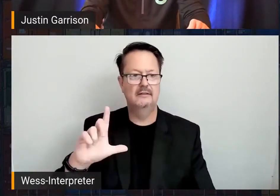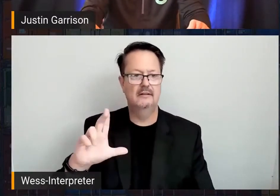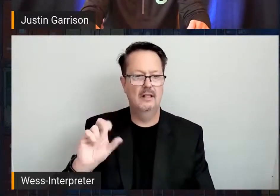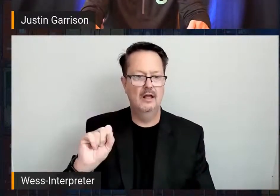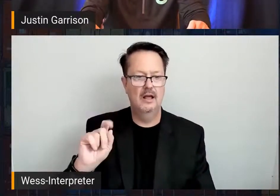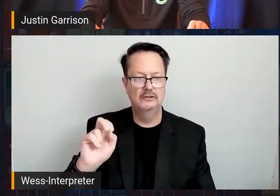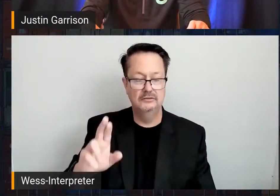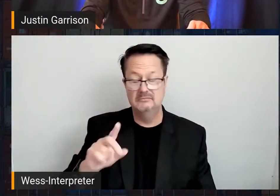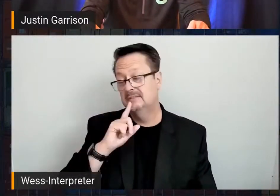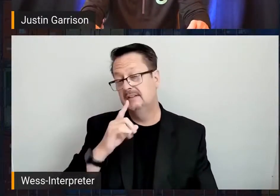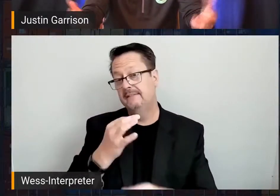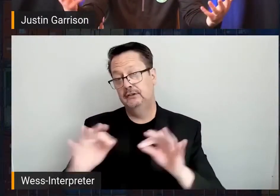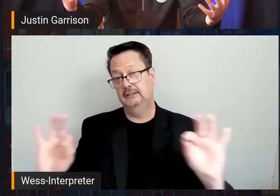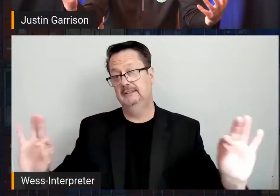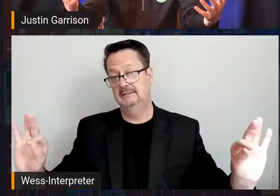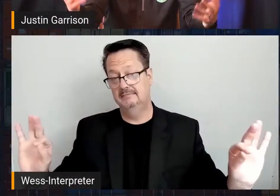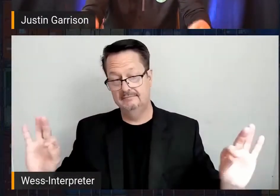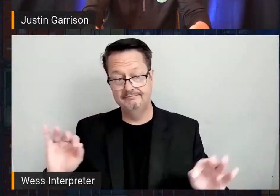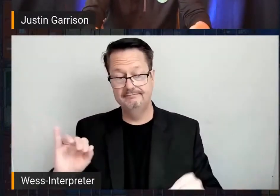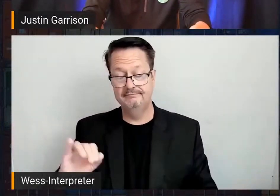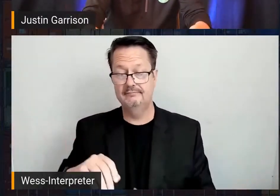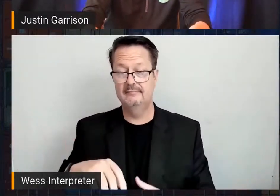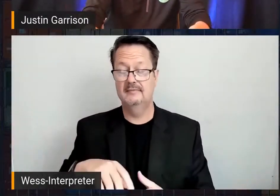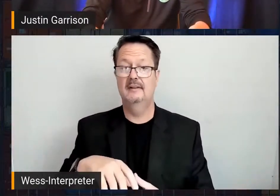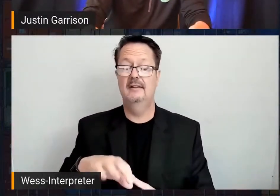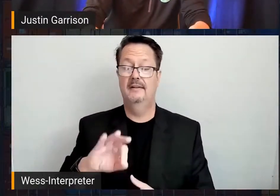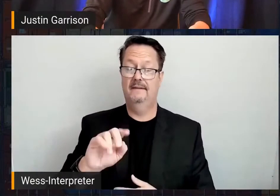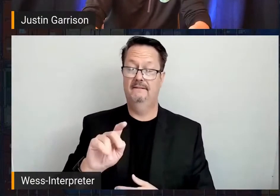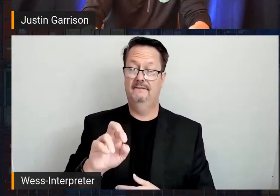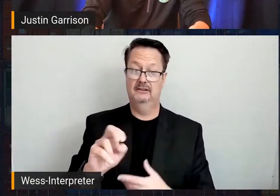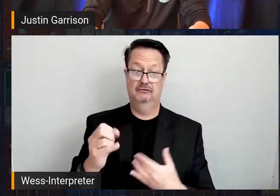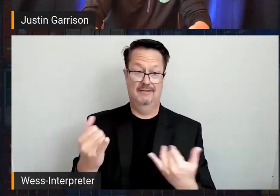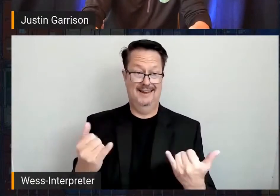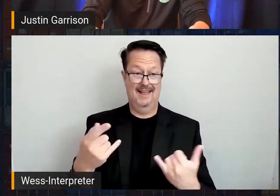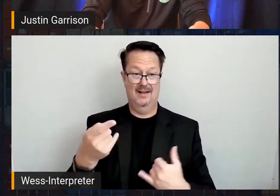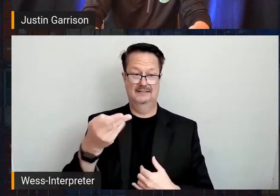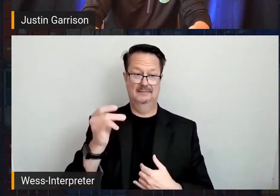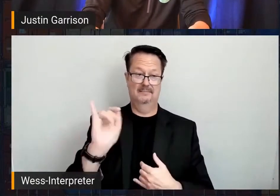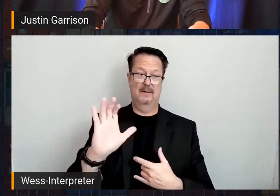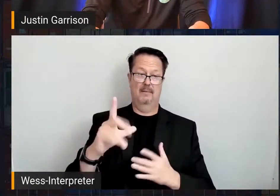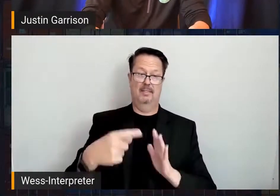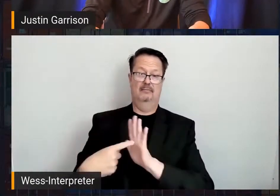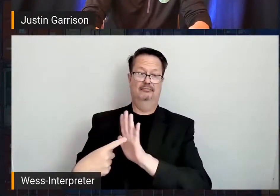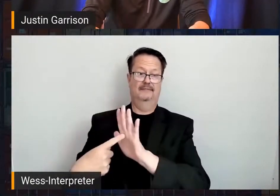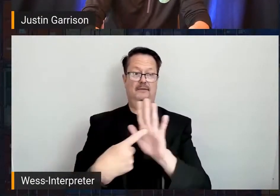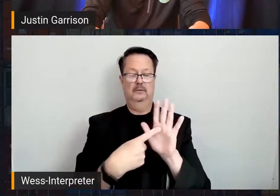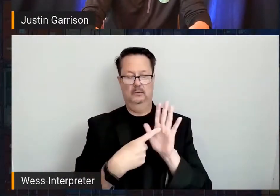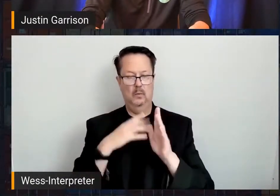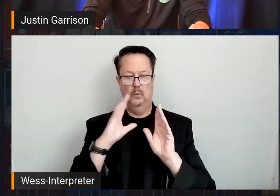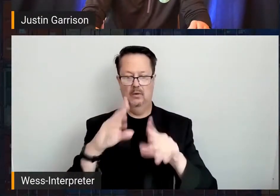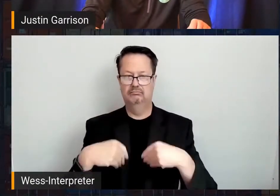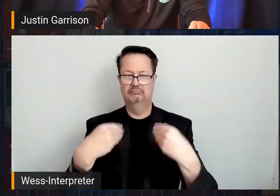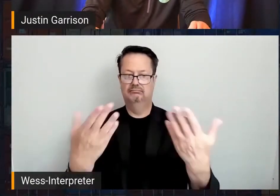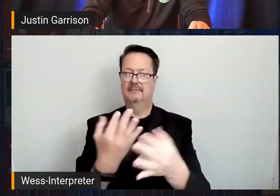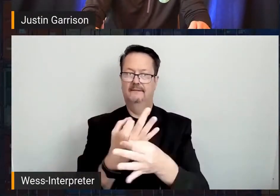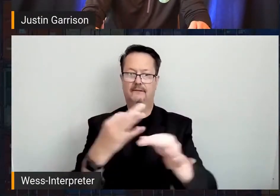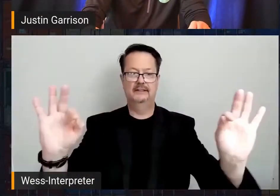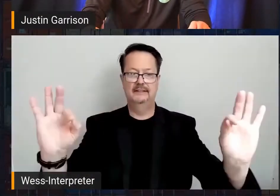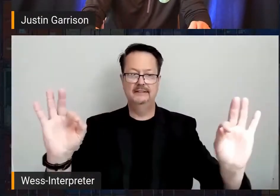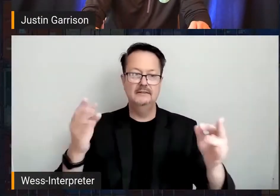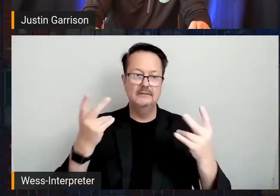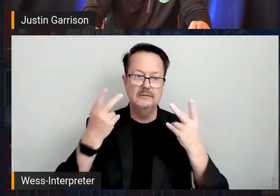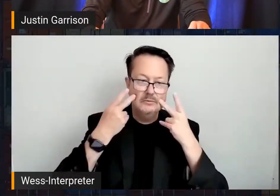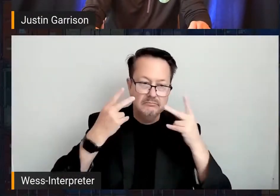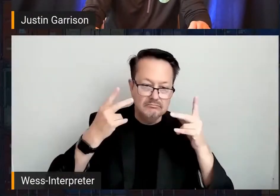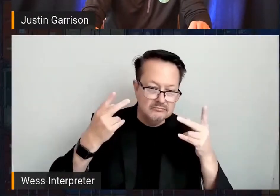It's free. The feature right now is in public preview, and it's going to be free to just see the cluster